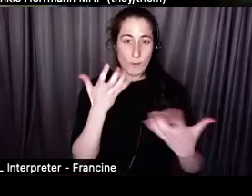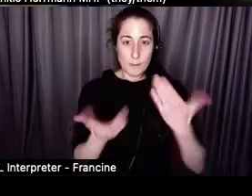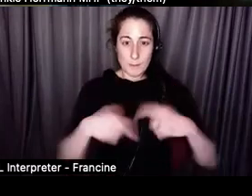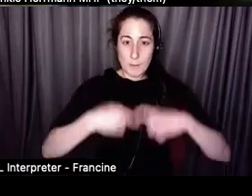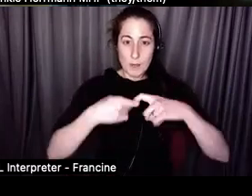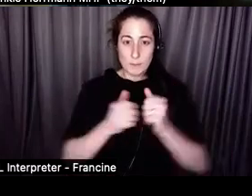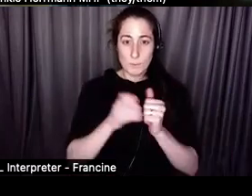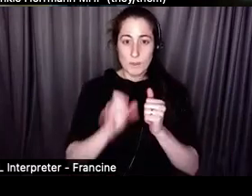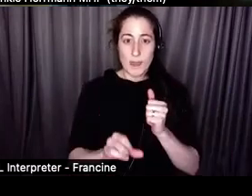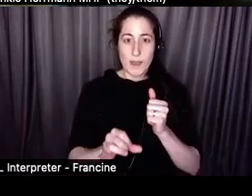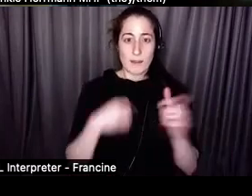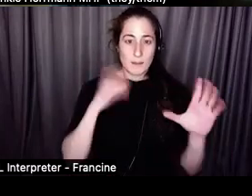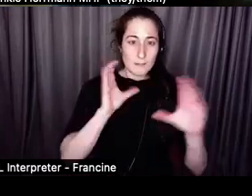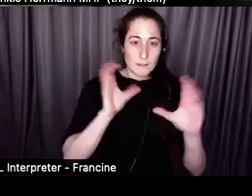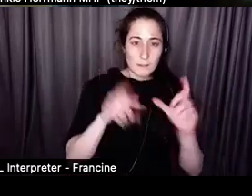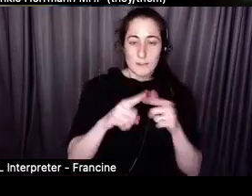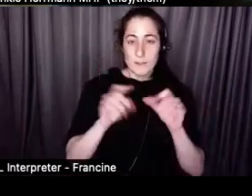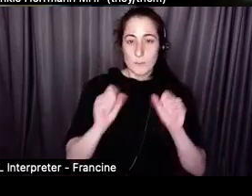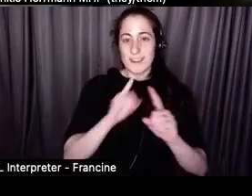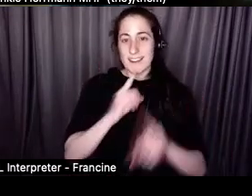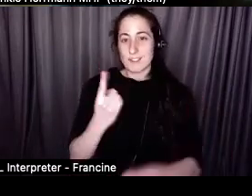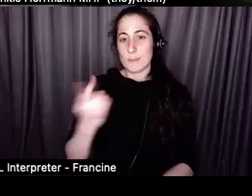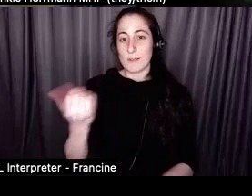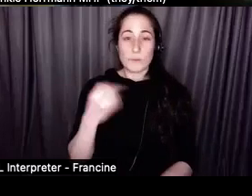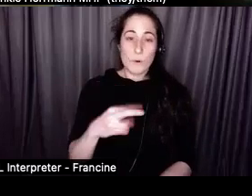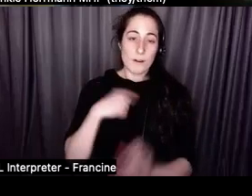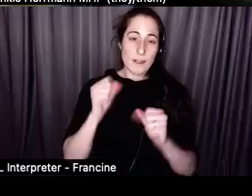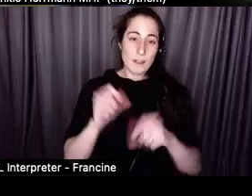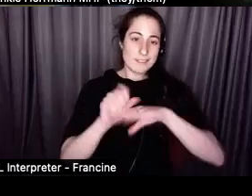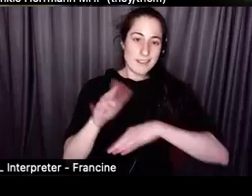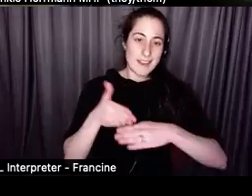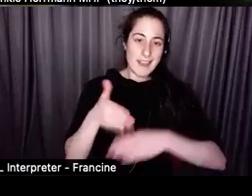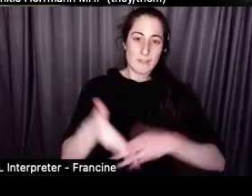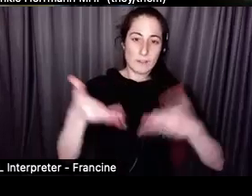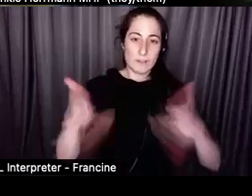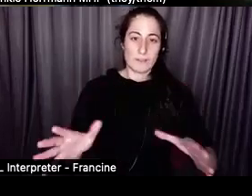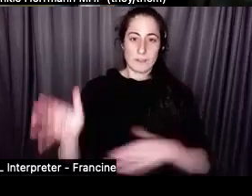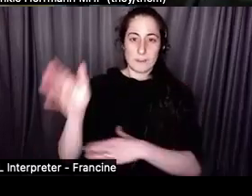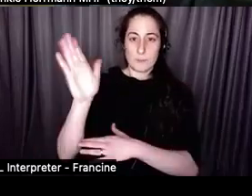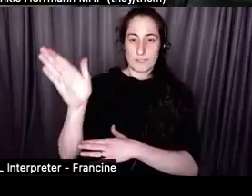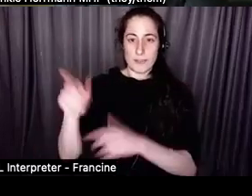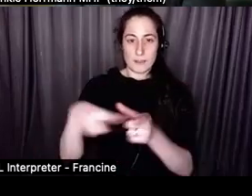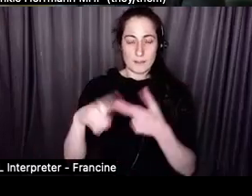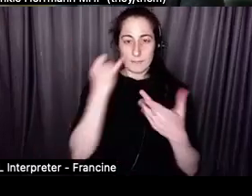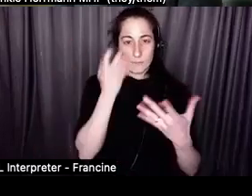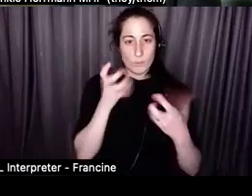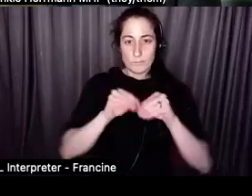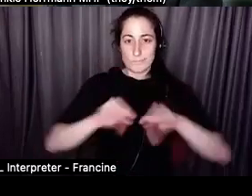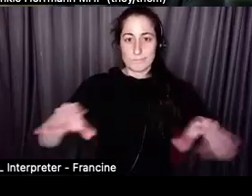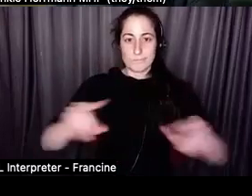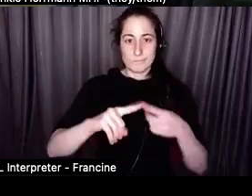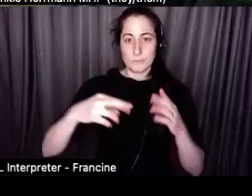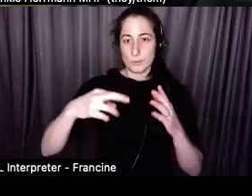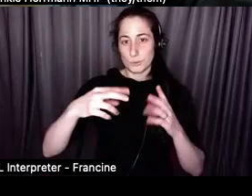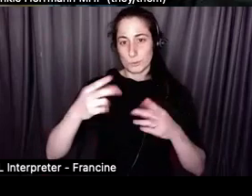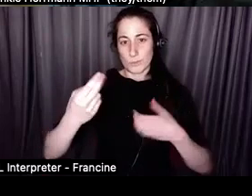through some of the other questions if that's helpful. Yeah. I can also send it out after the presentation to you, and then if you want to disseminate it to the registrant list, I'd be happy